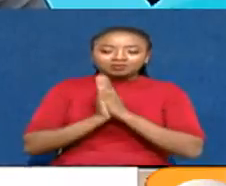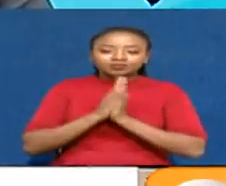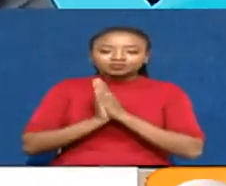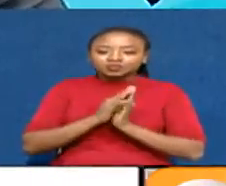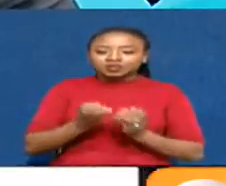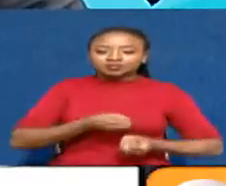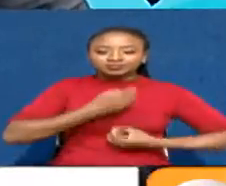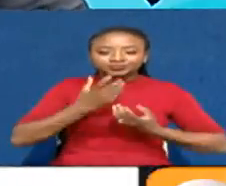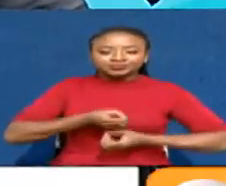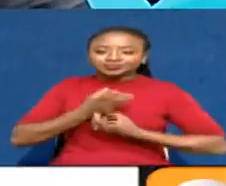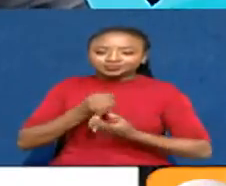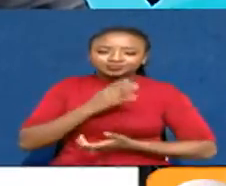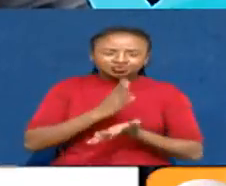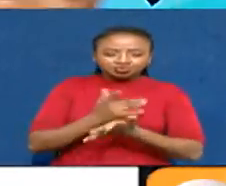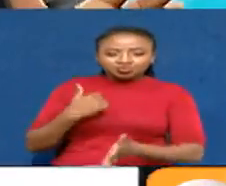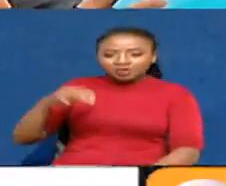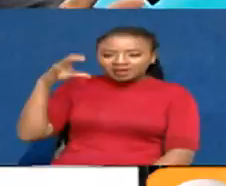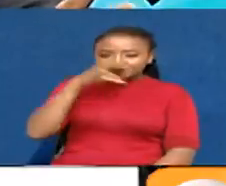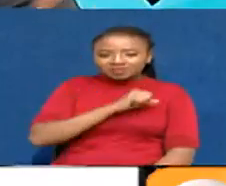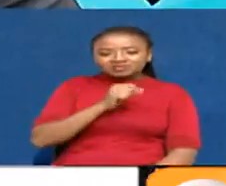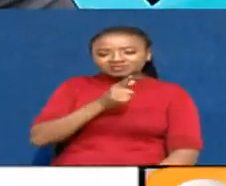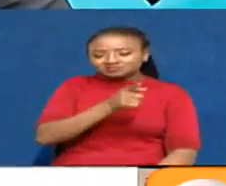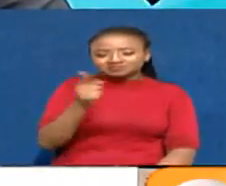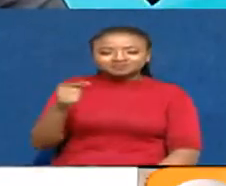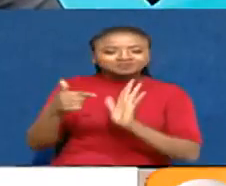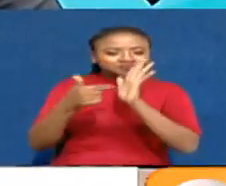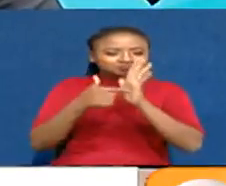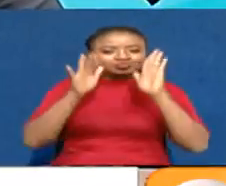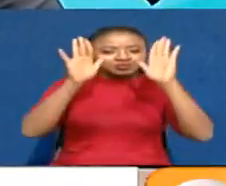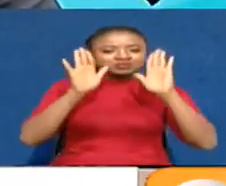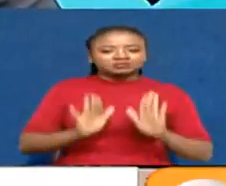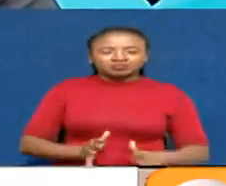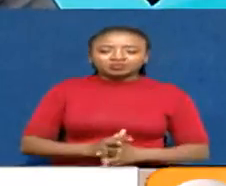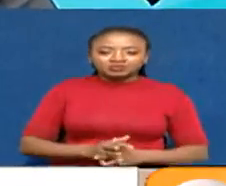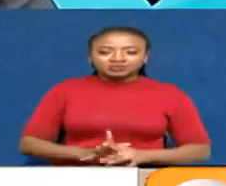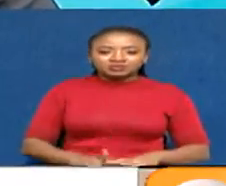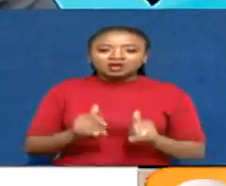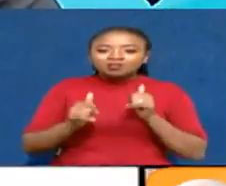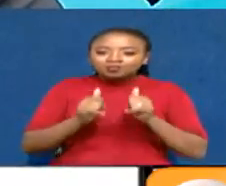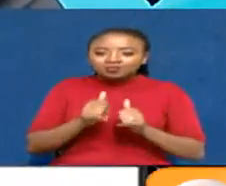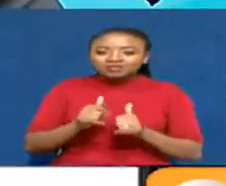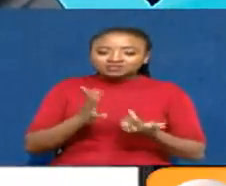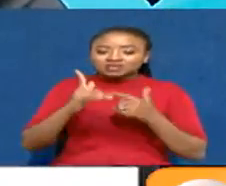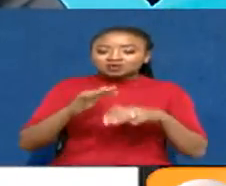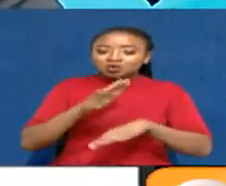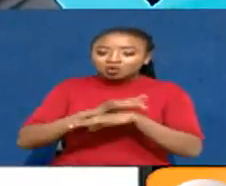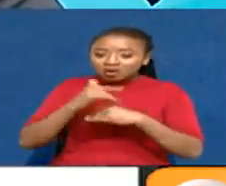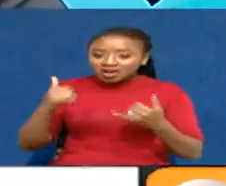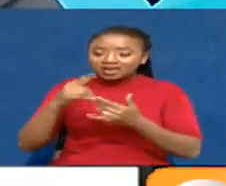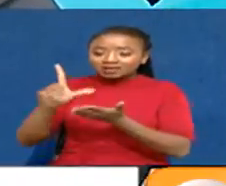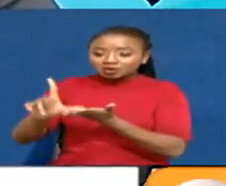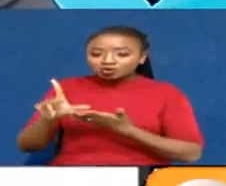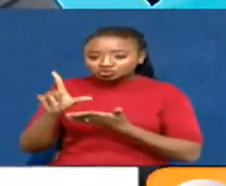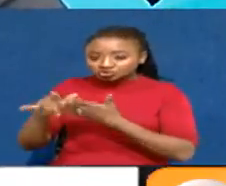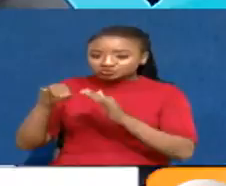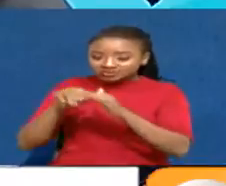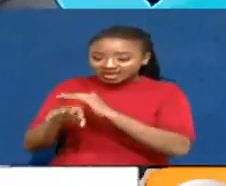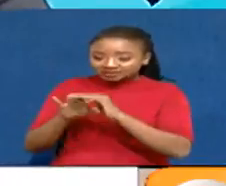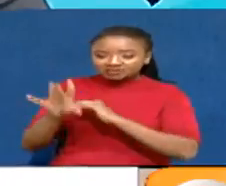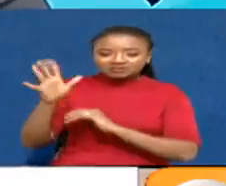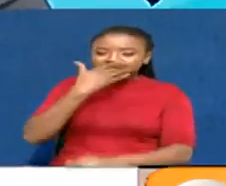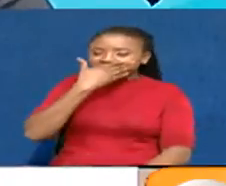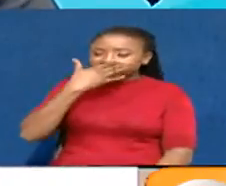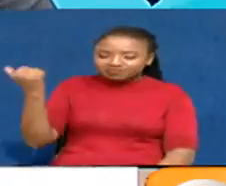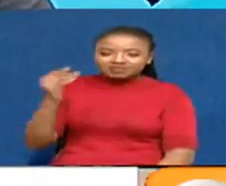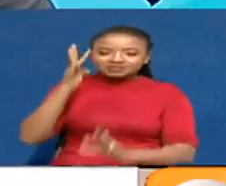to, is that we're missing out on the big picture, right? The digital lending is one of the best inventions